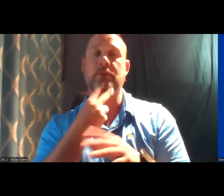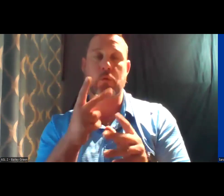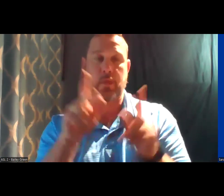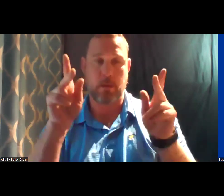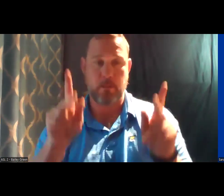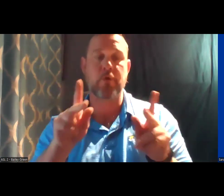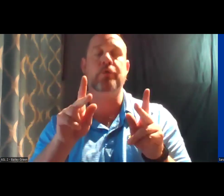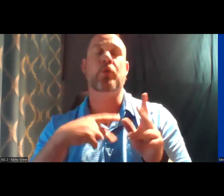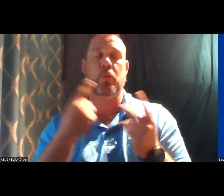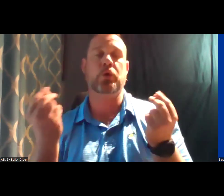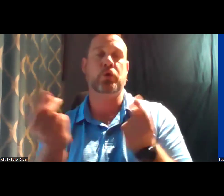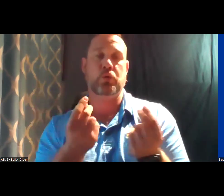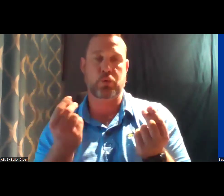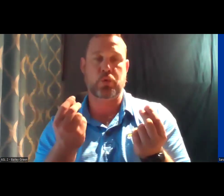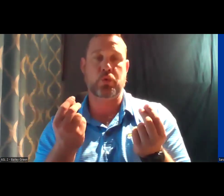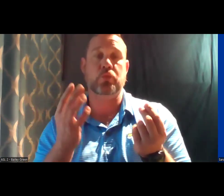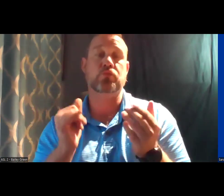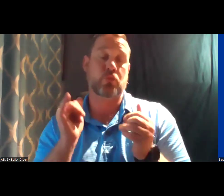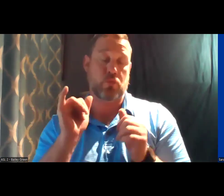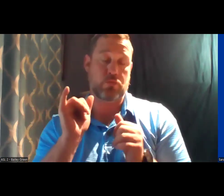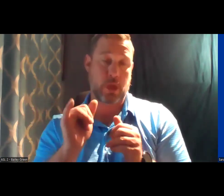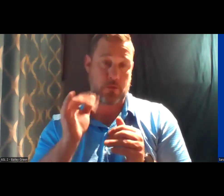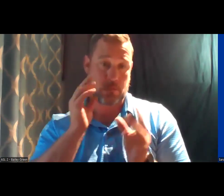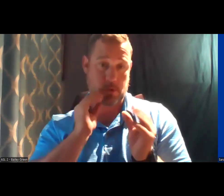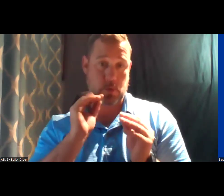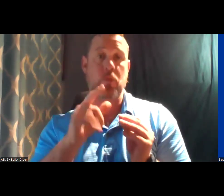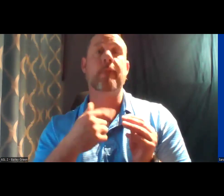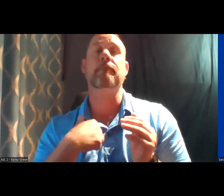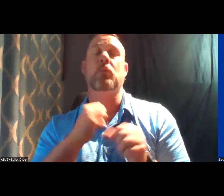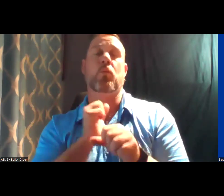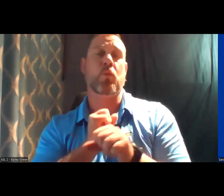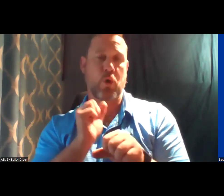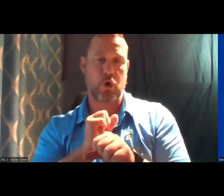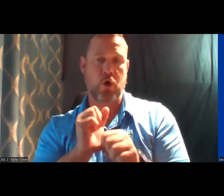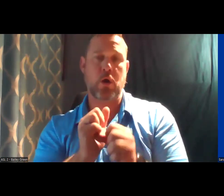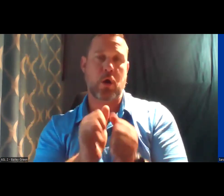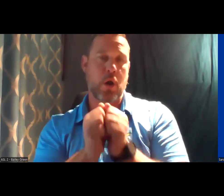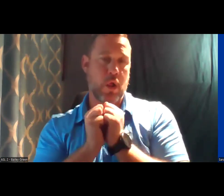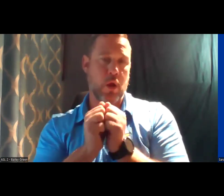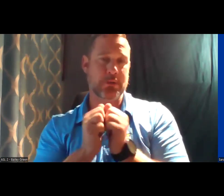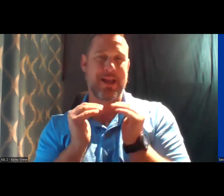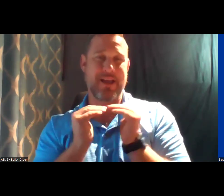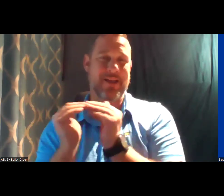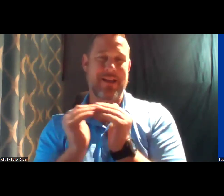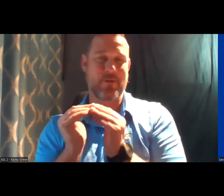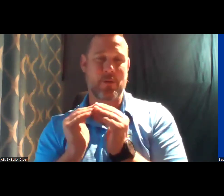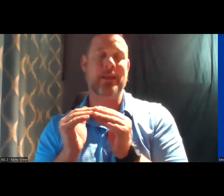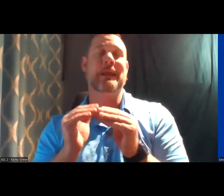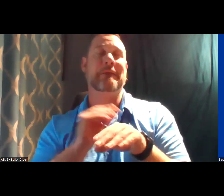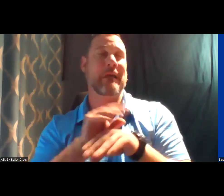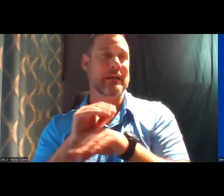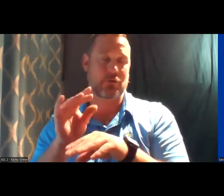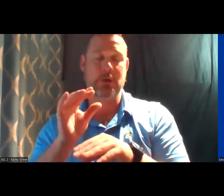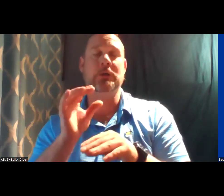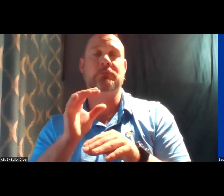all that we do. So to that extent, we have been working really closely with our Equity Advisory Committee on Aging